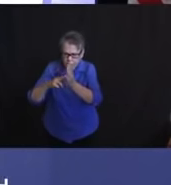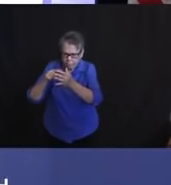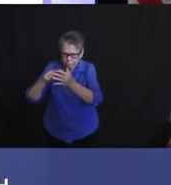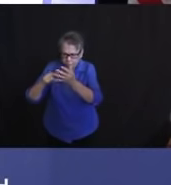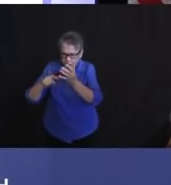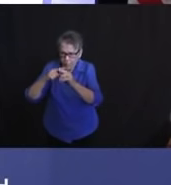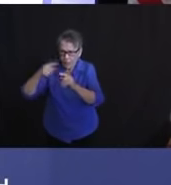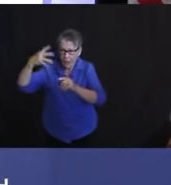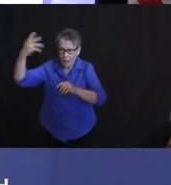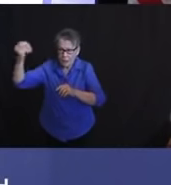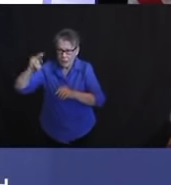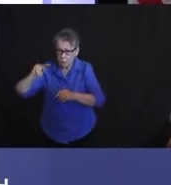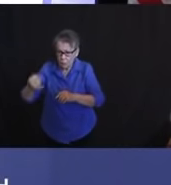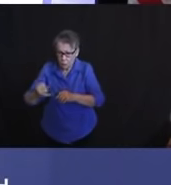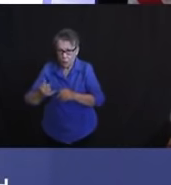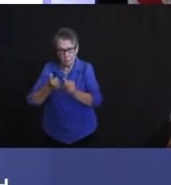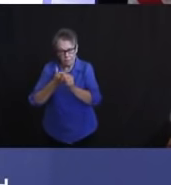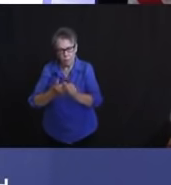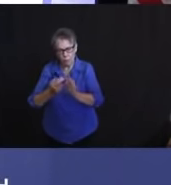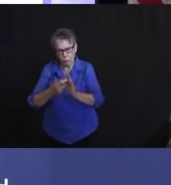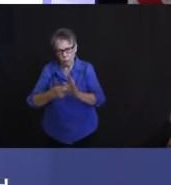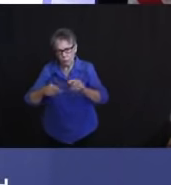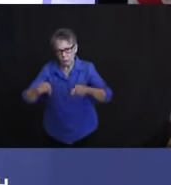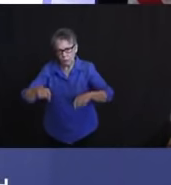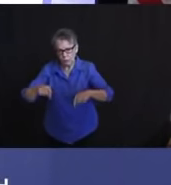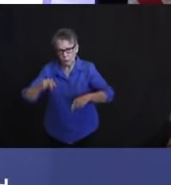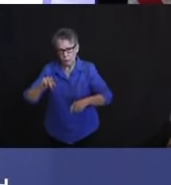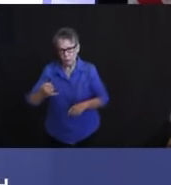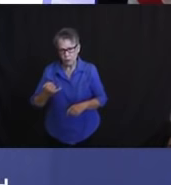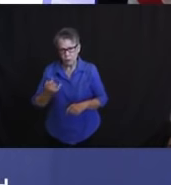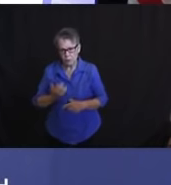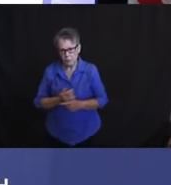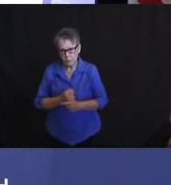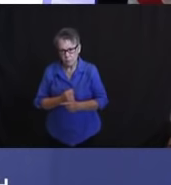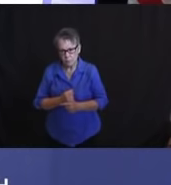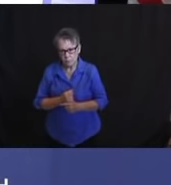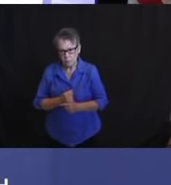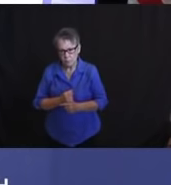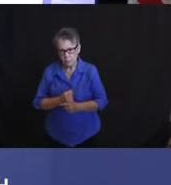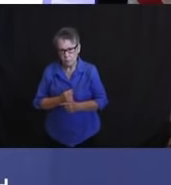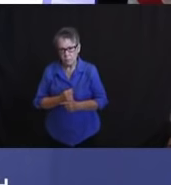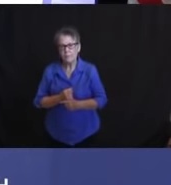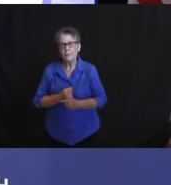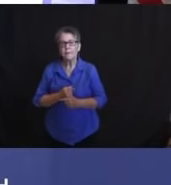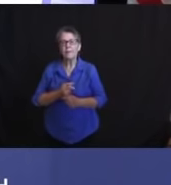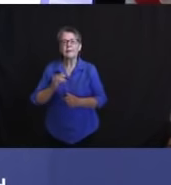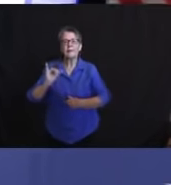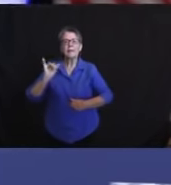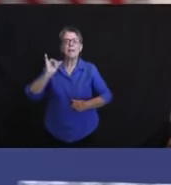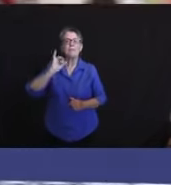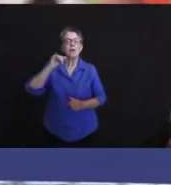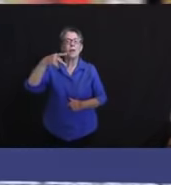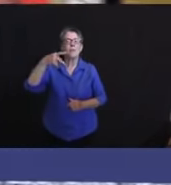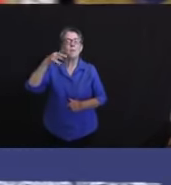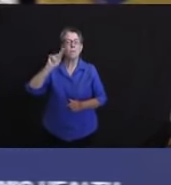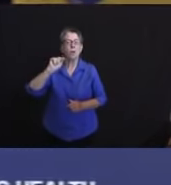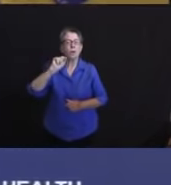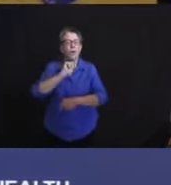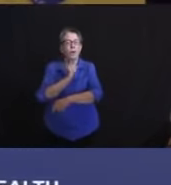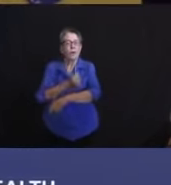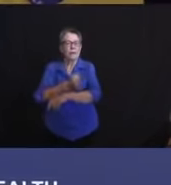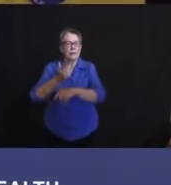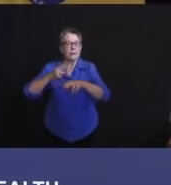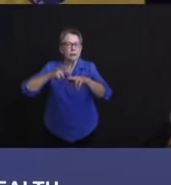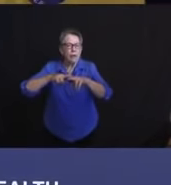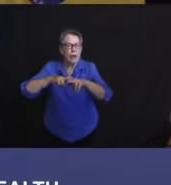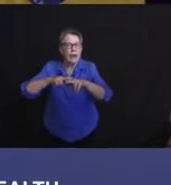having forms filled out by individuals that are traveling. That's all in the works right now. But by the way, folks are, for the most